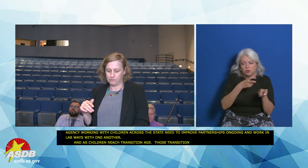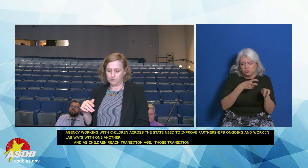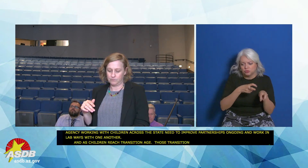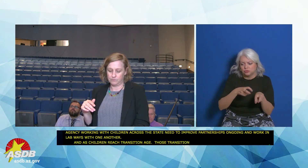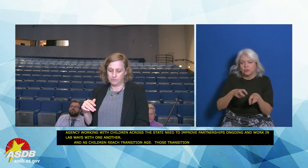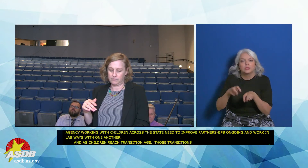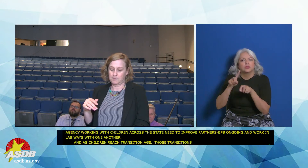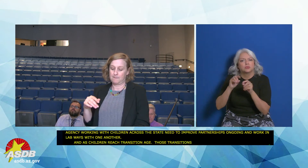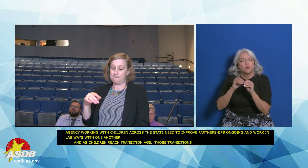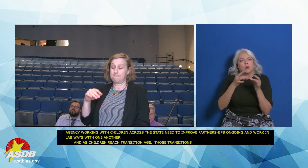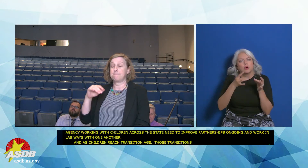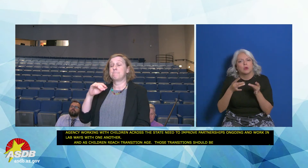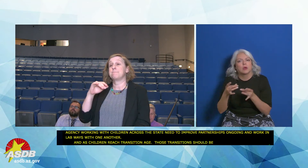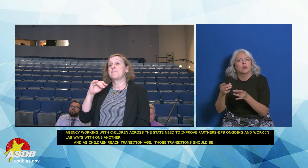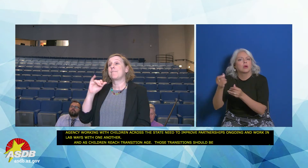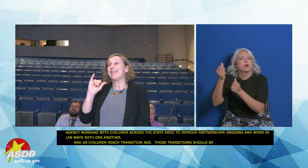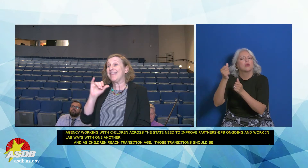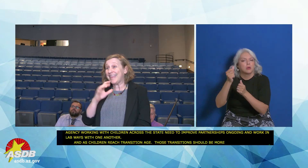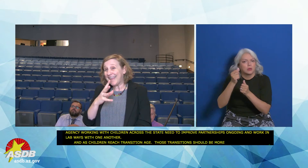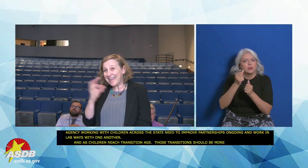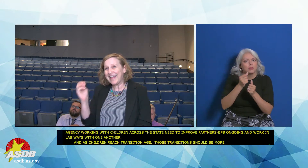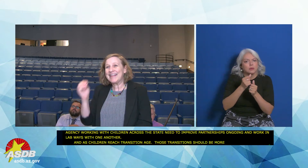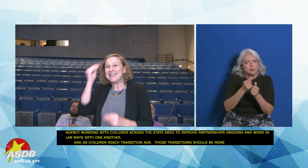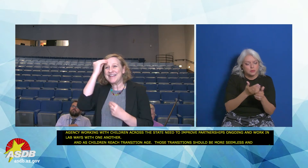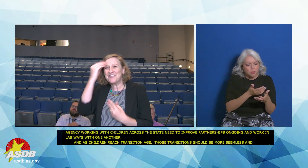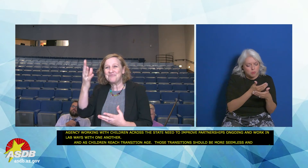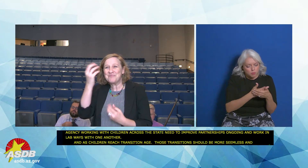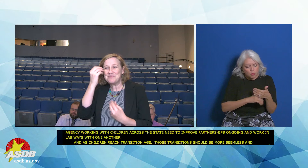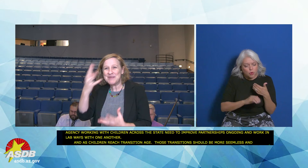more seamless and efficient.